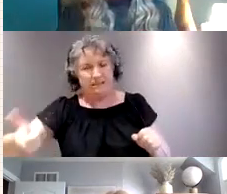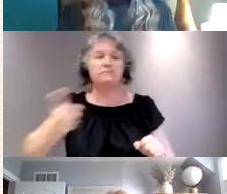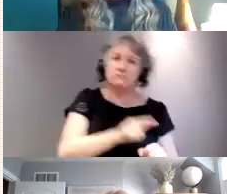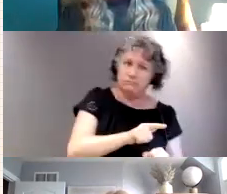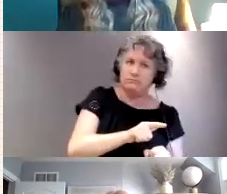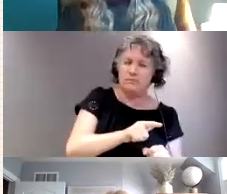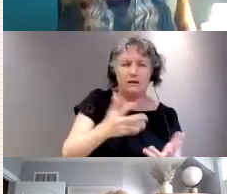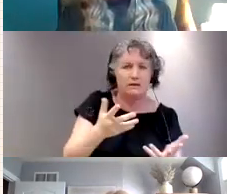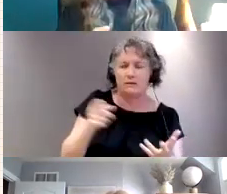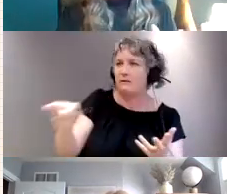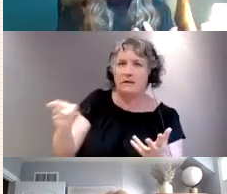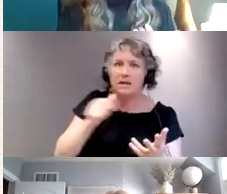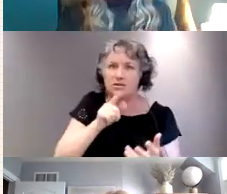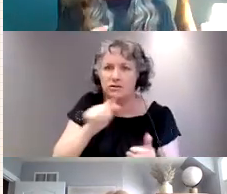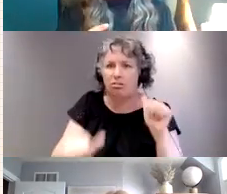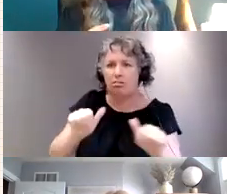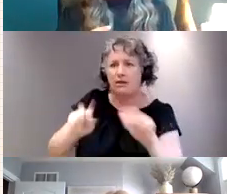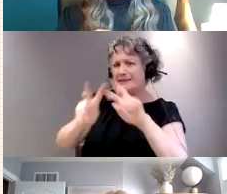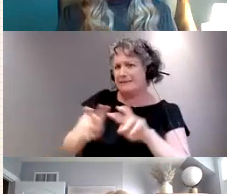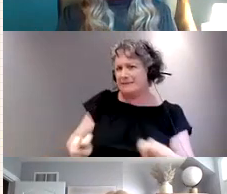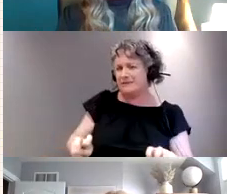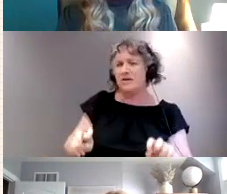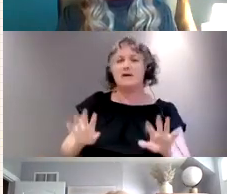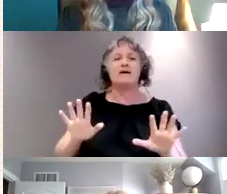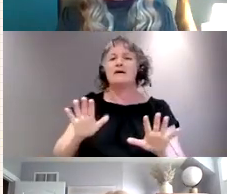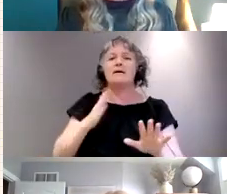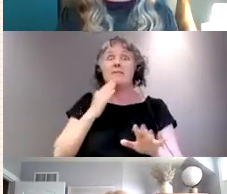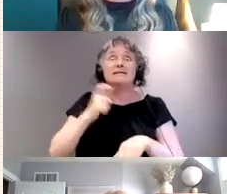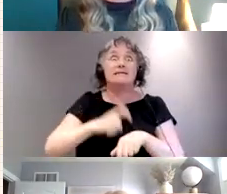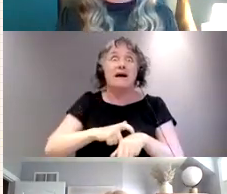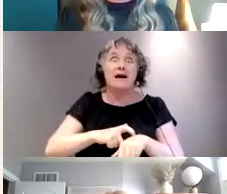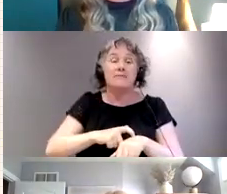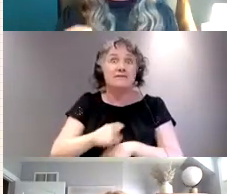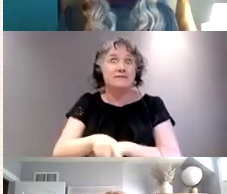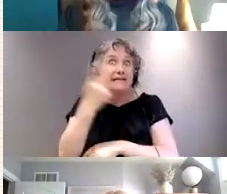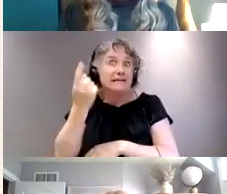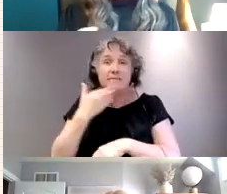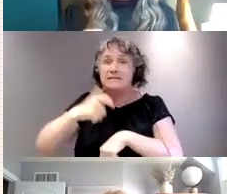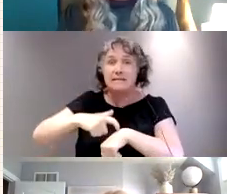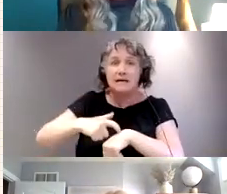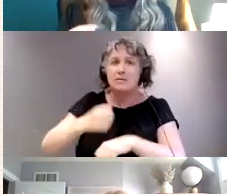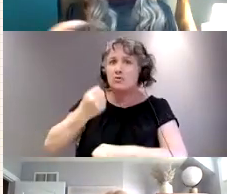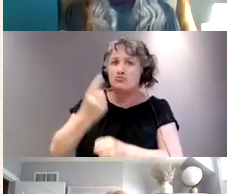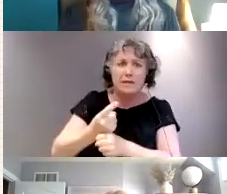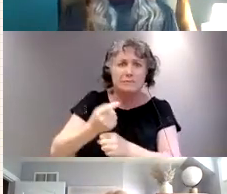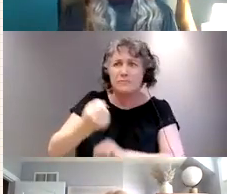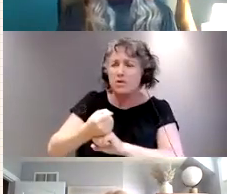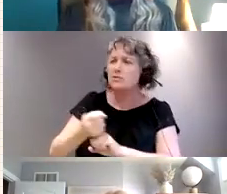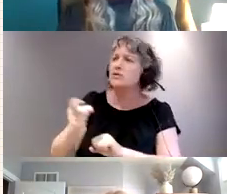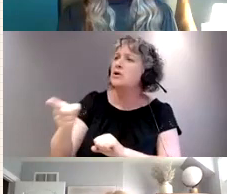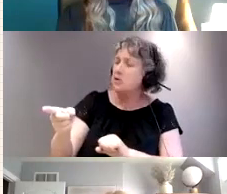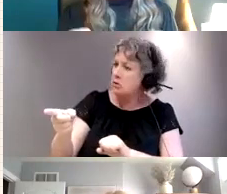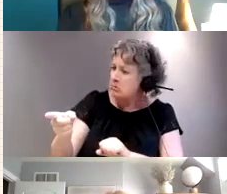you get the older adult at the best time of day with the right supports to agree to something that is in their best